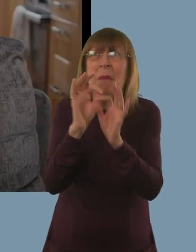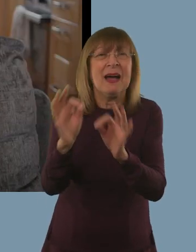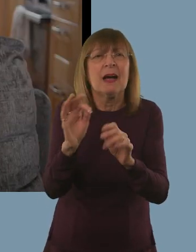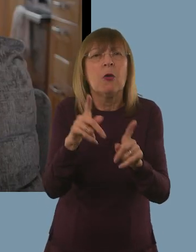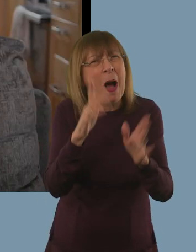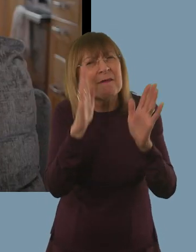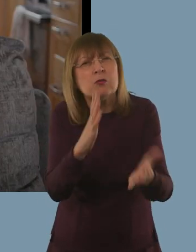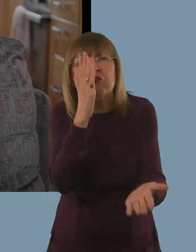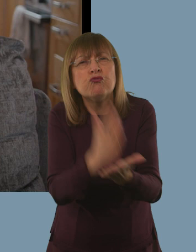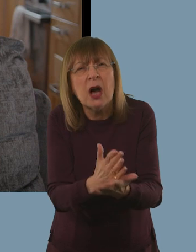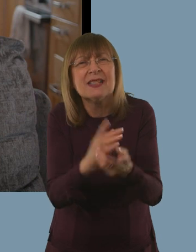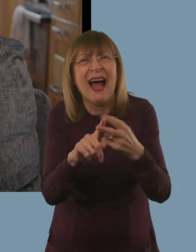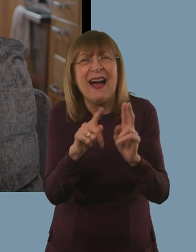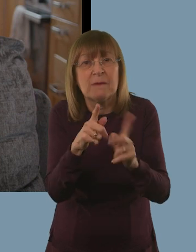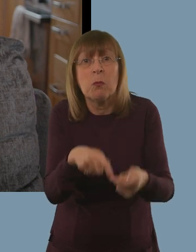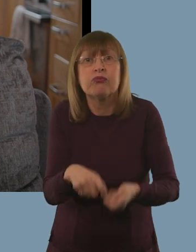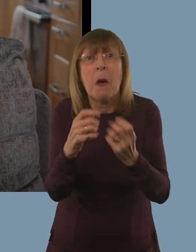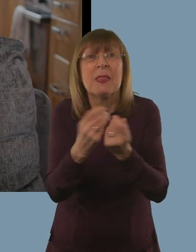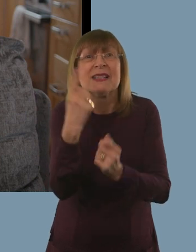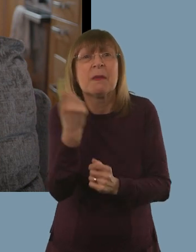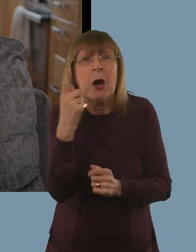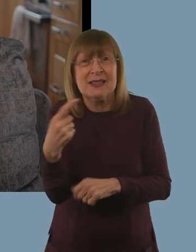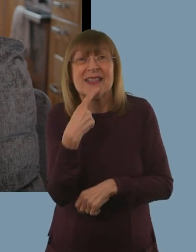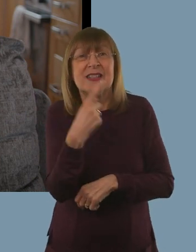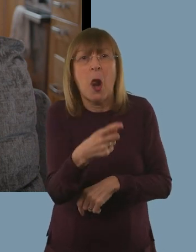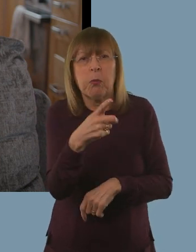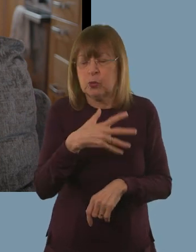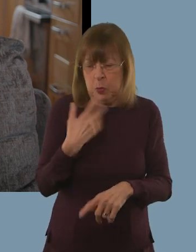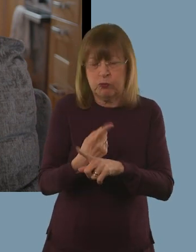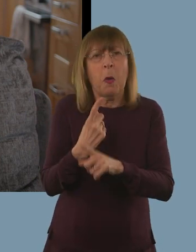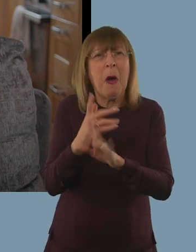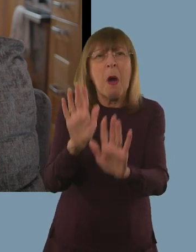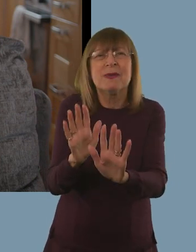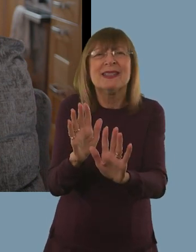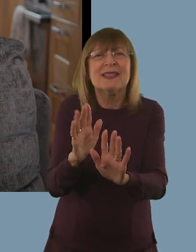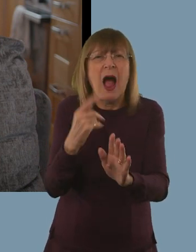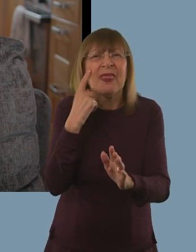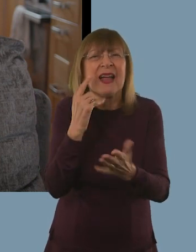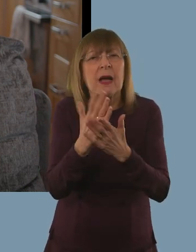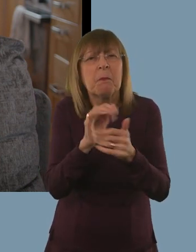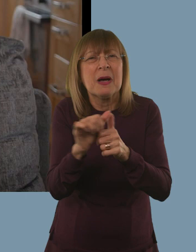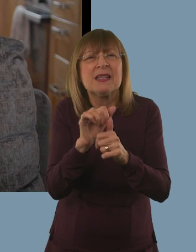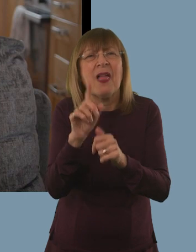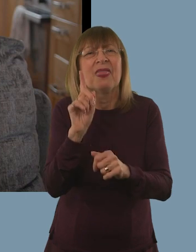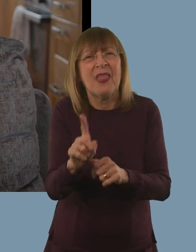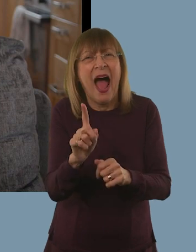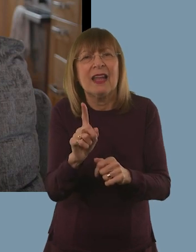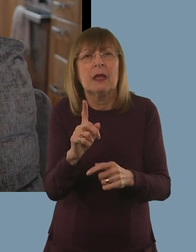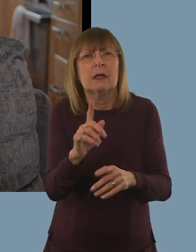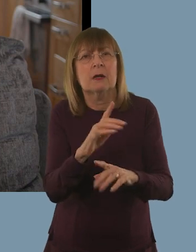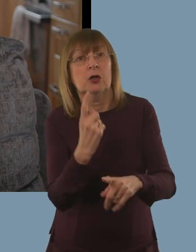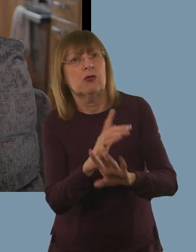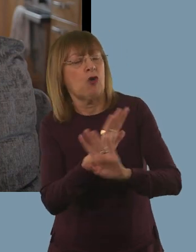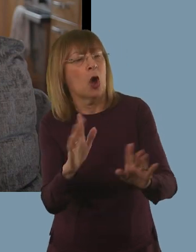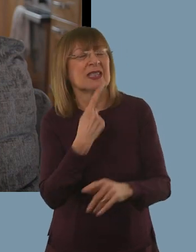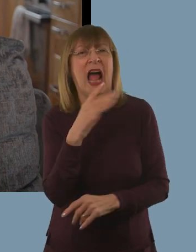you have to trust that if you bring it up with somebody, that they will tell you if they don't want to talk about it. And I think that's actually better than not